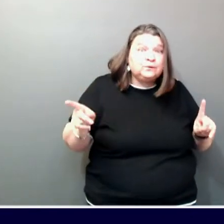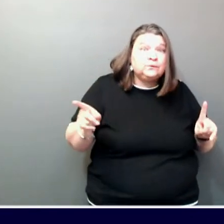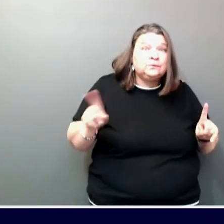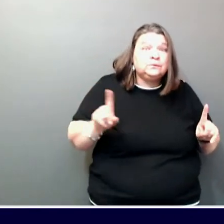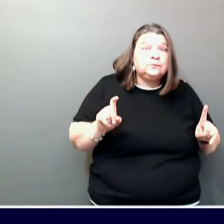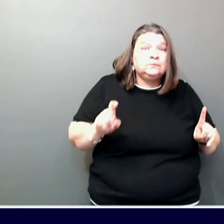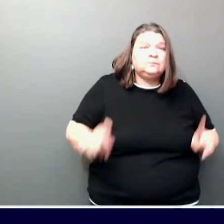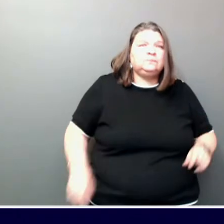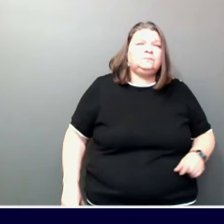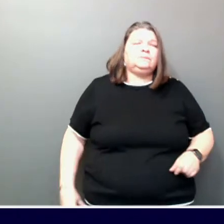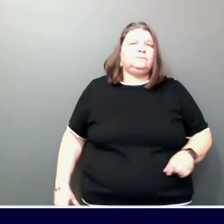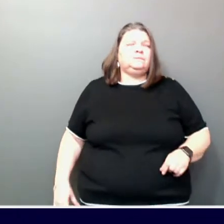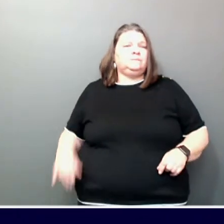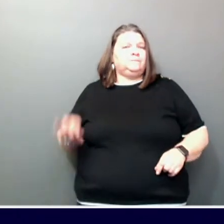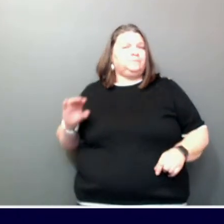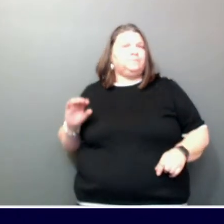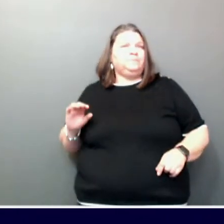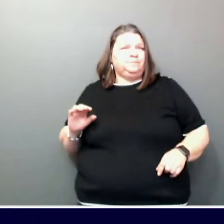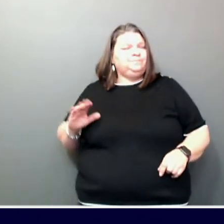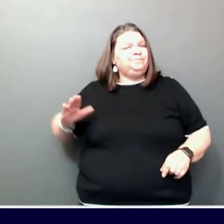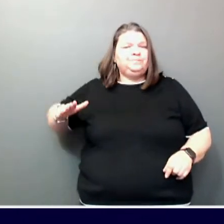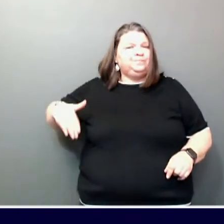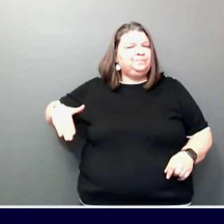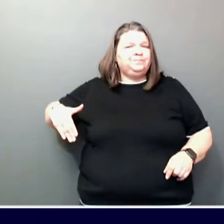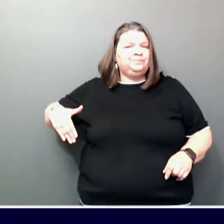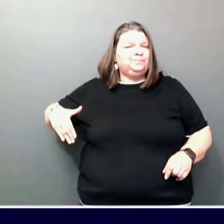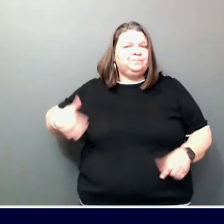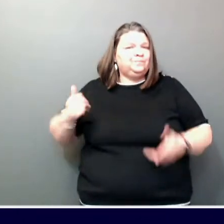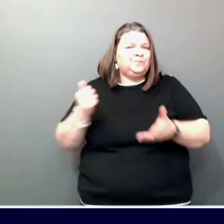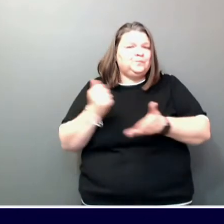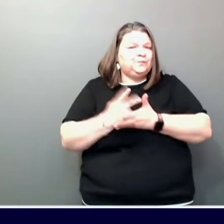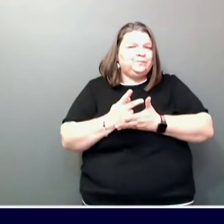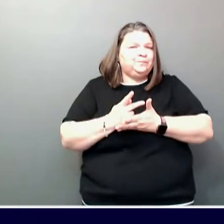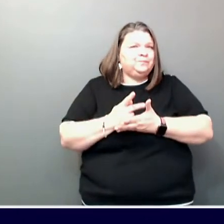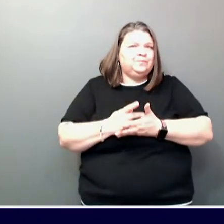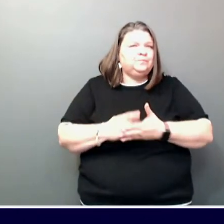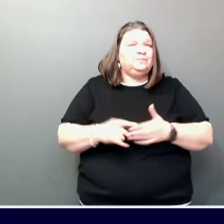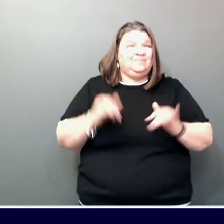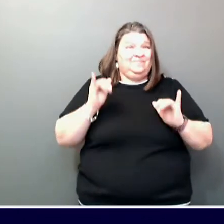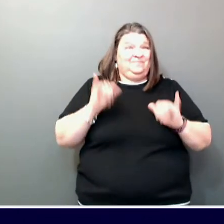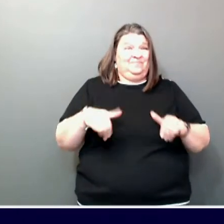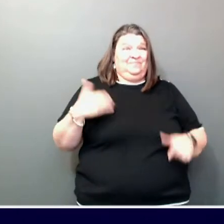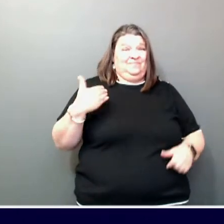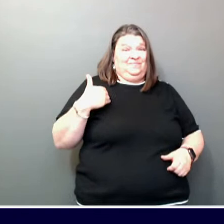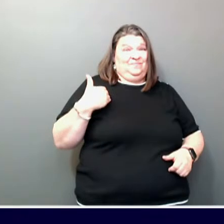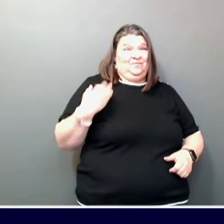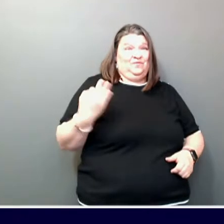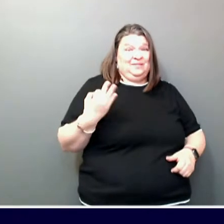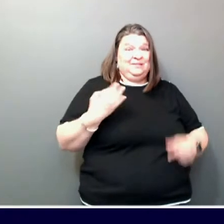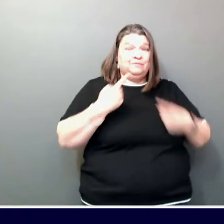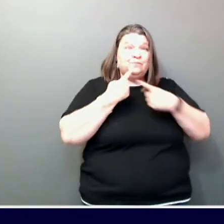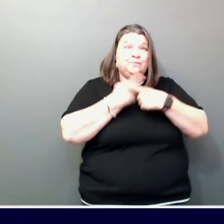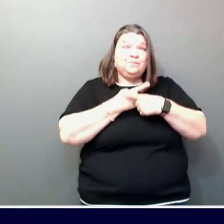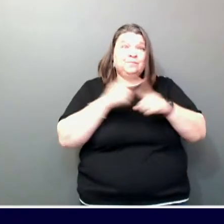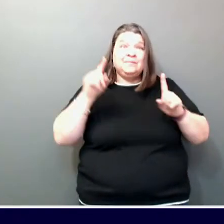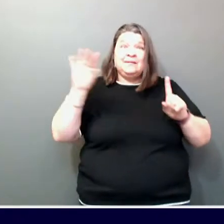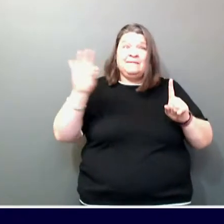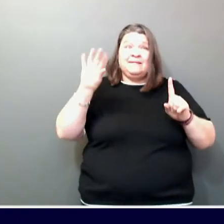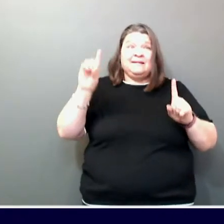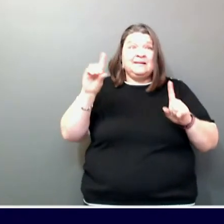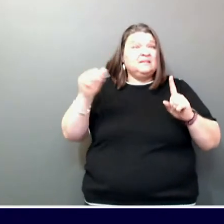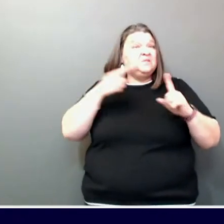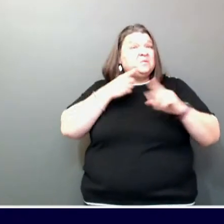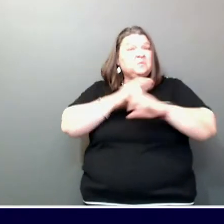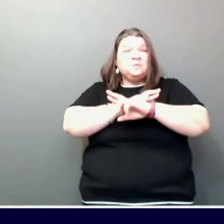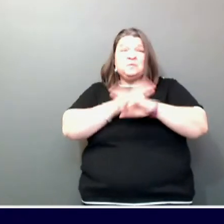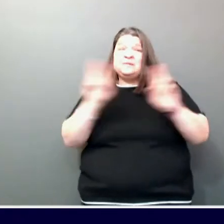That's been a topic of discussion since Friday's news. So let me just talk directly to parents of kids in that age